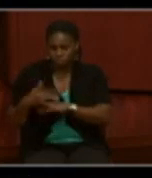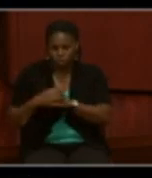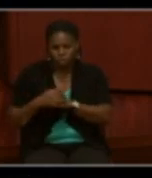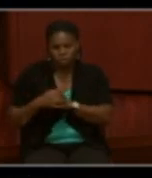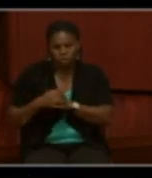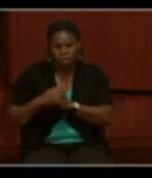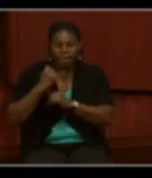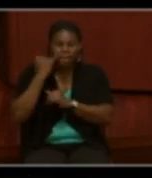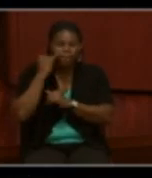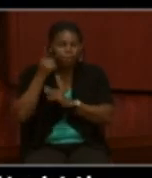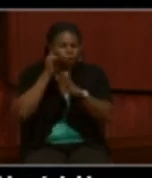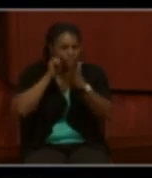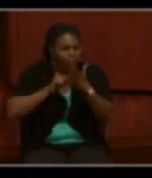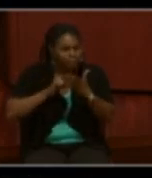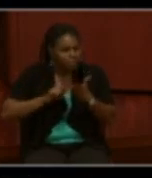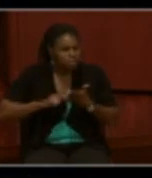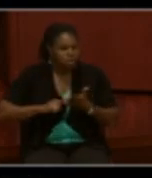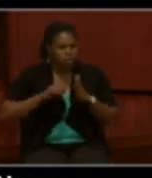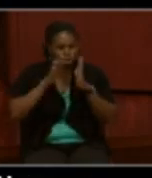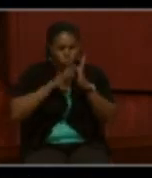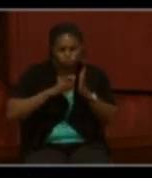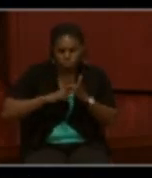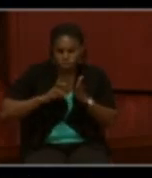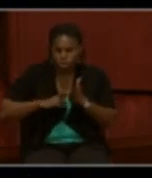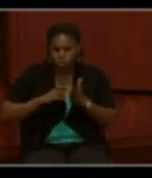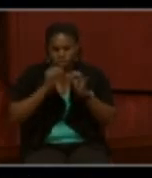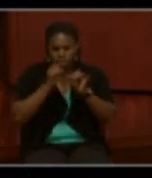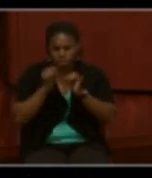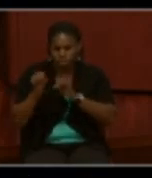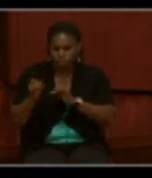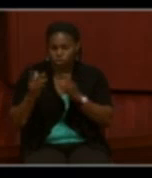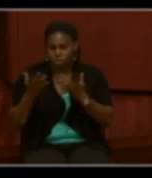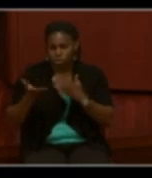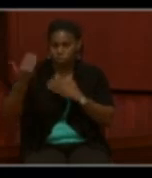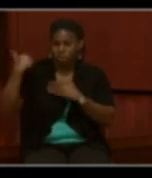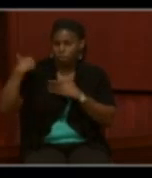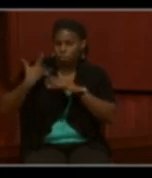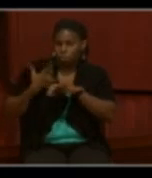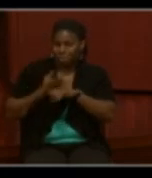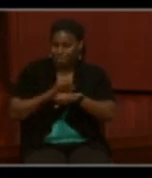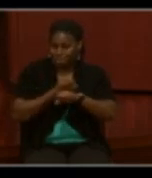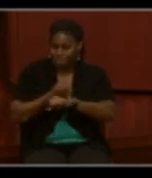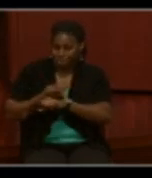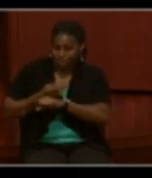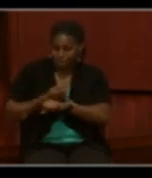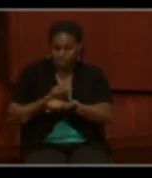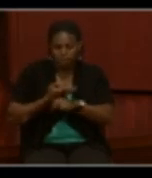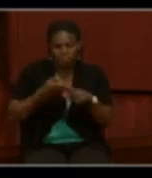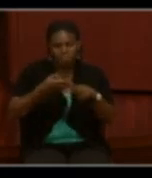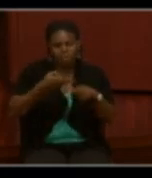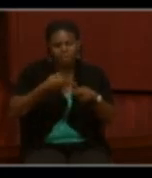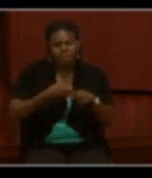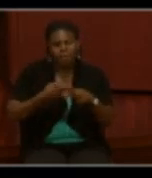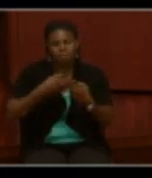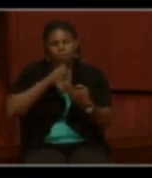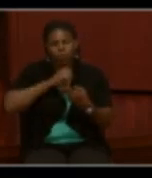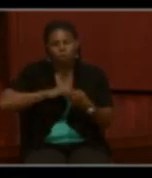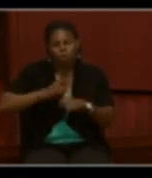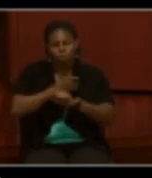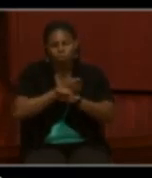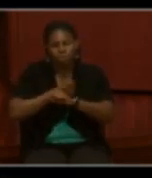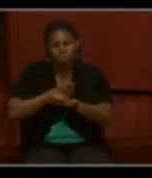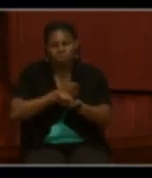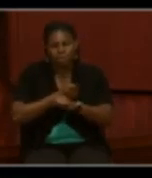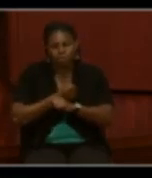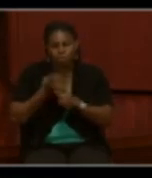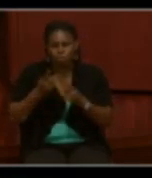you're investigating or researching individuals who were formerly enslaved, the names of the former slaveholder is